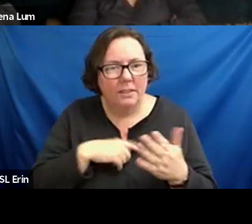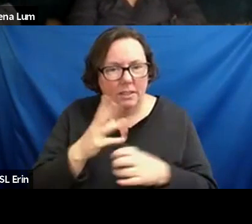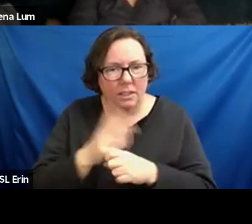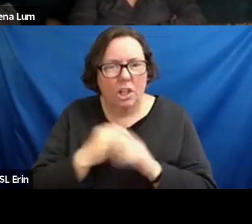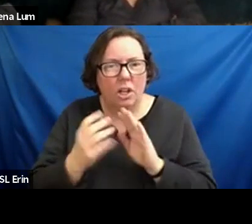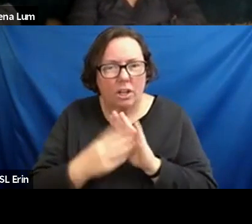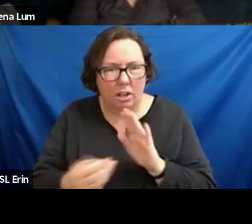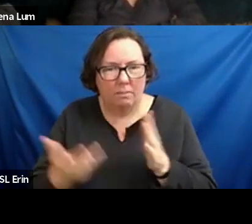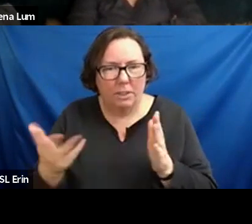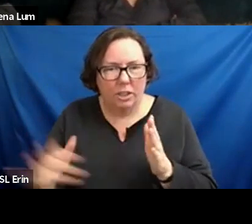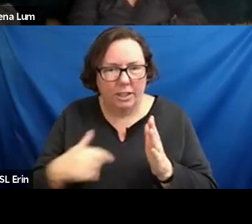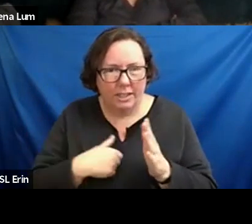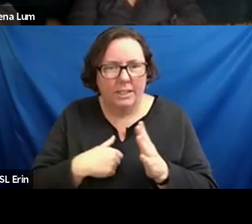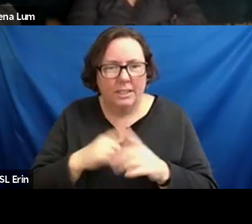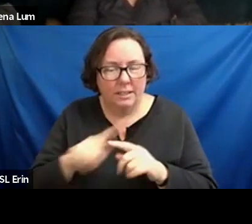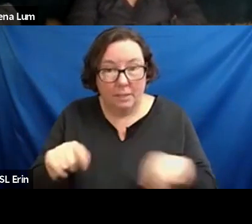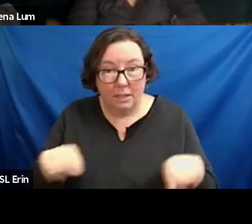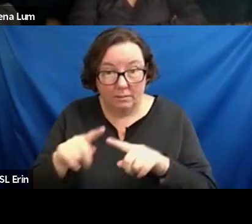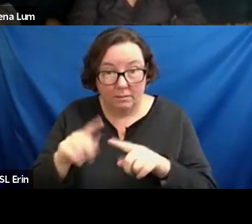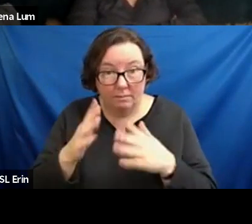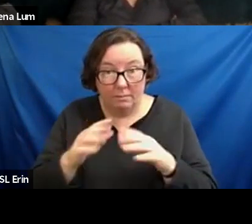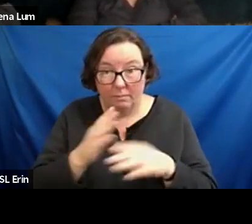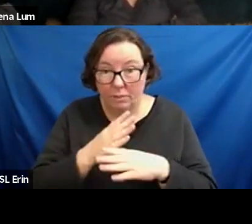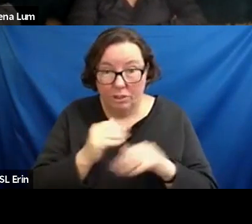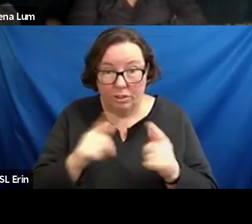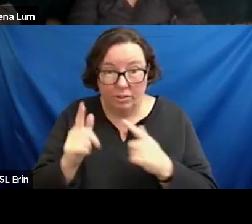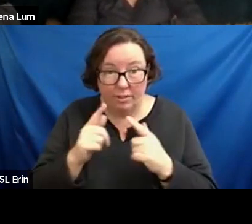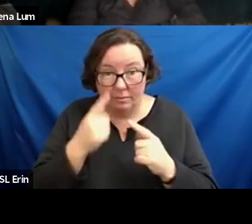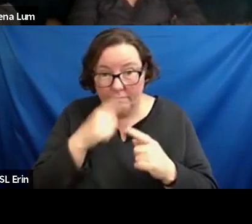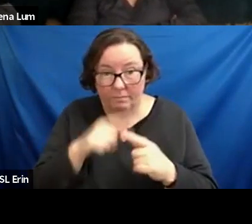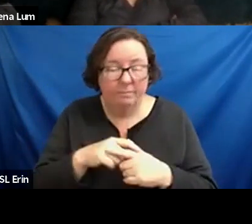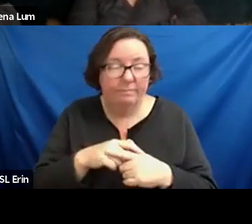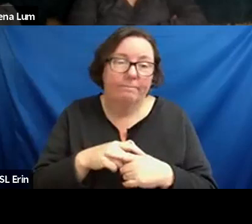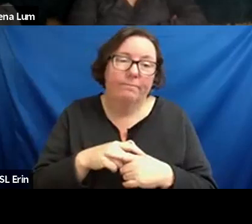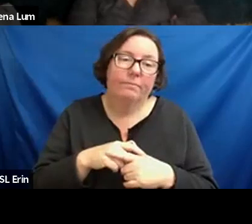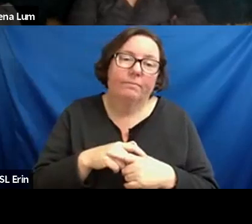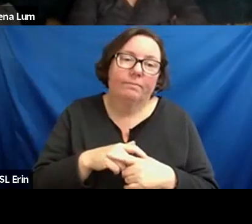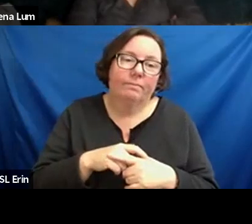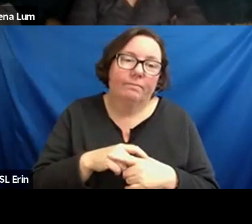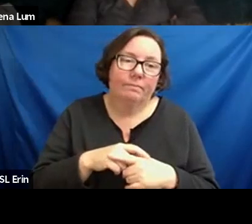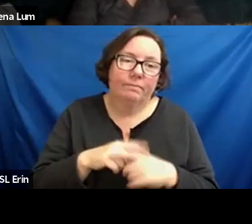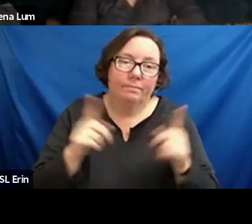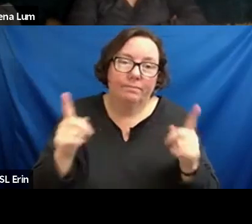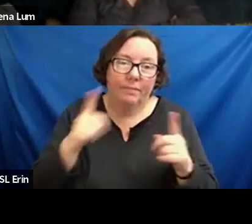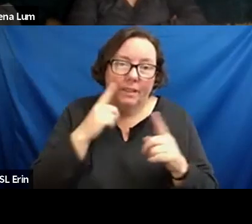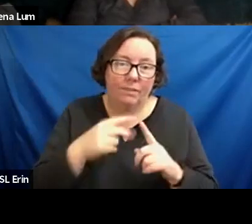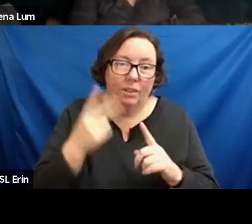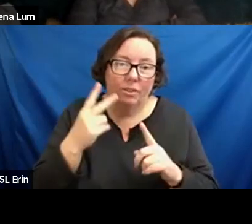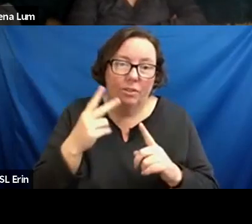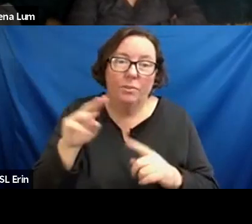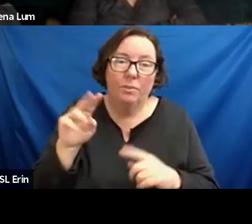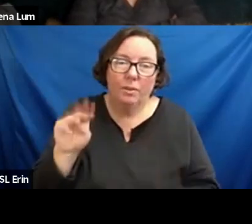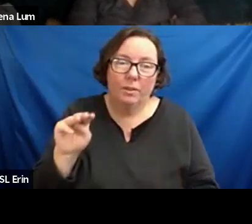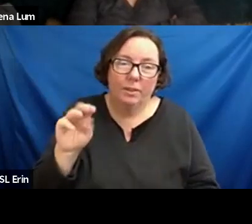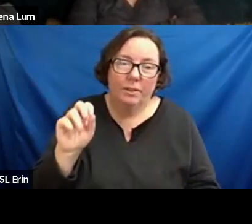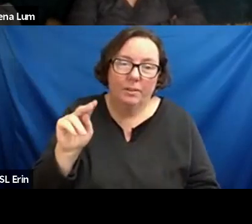it. Is it possible that we, this question's to the two Monicas. I know the district